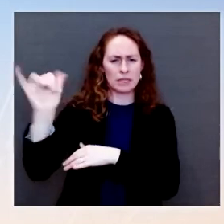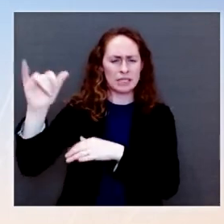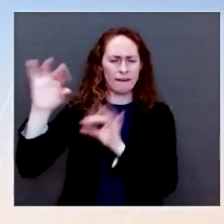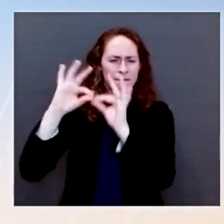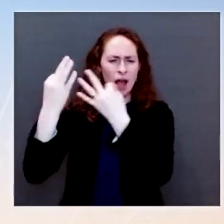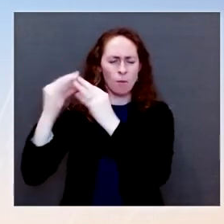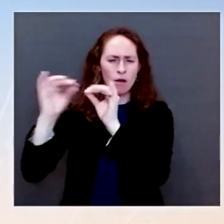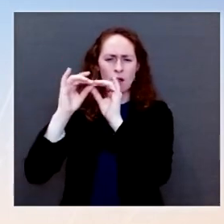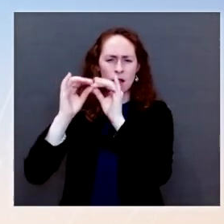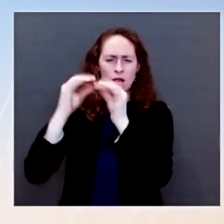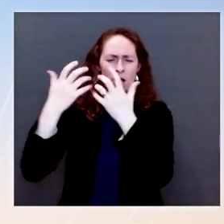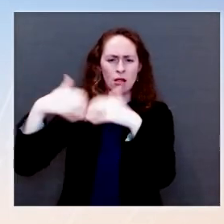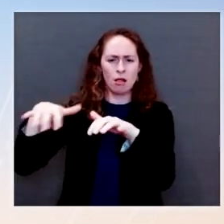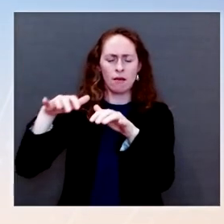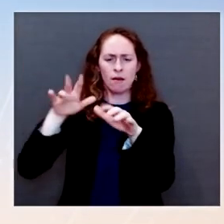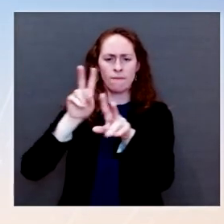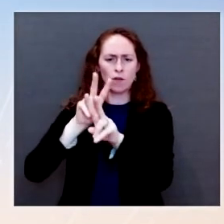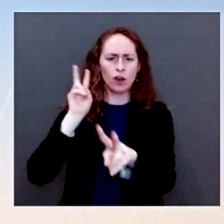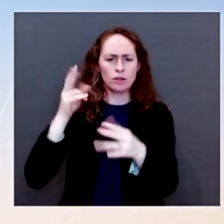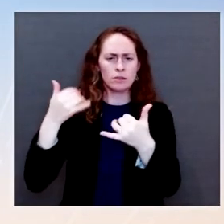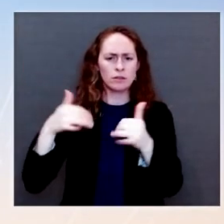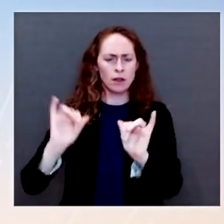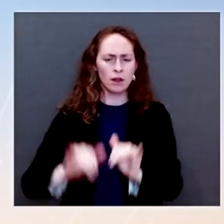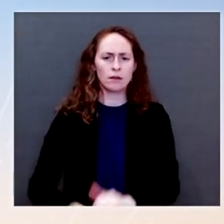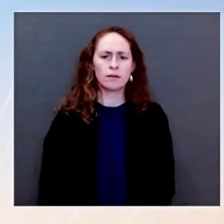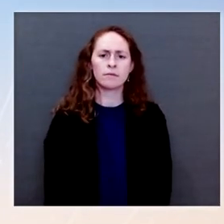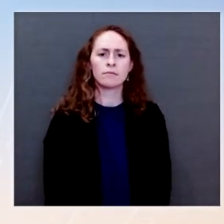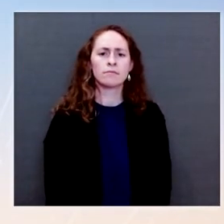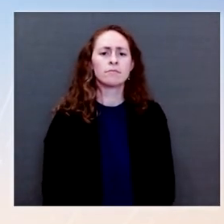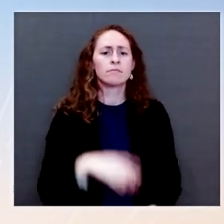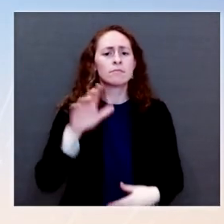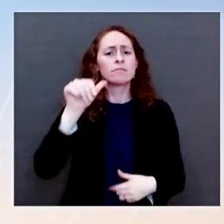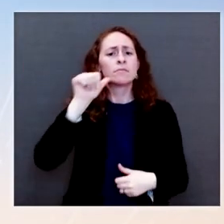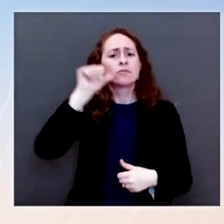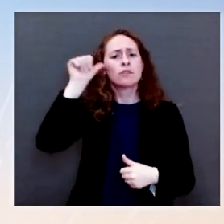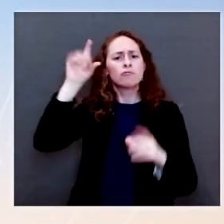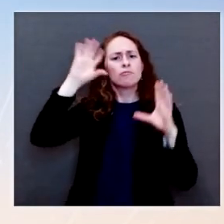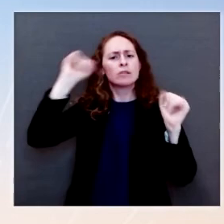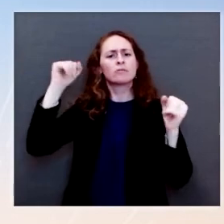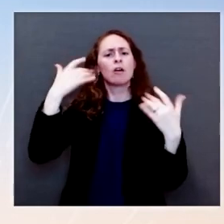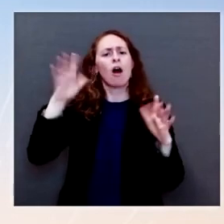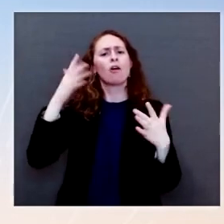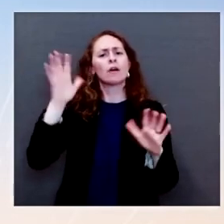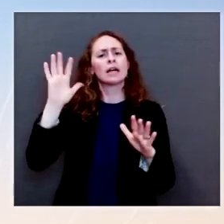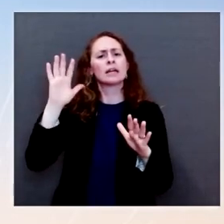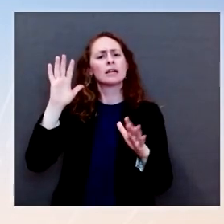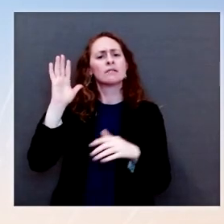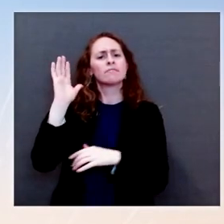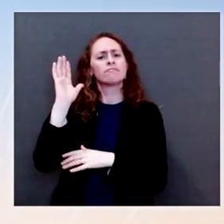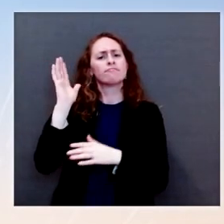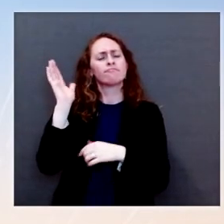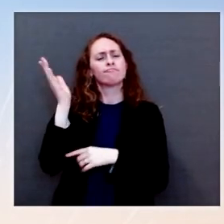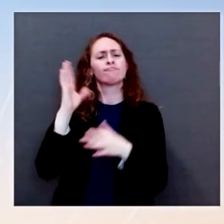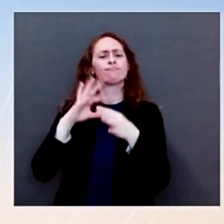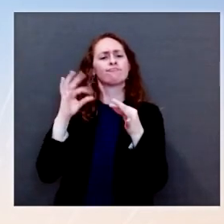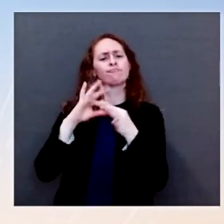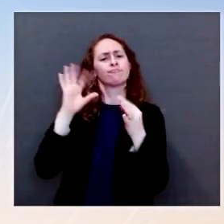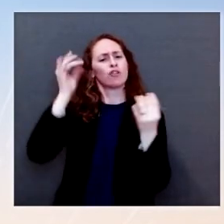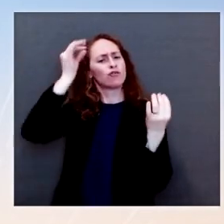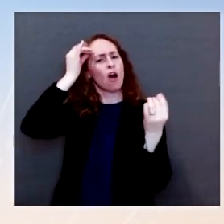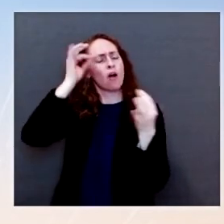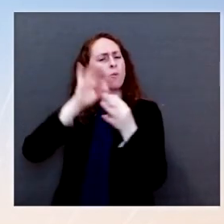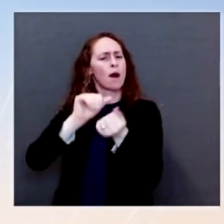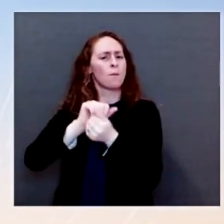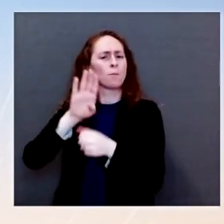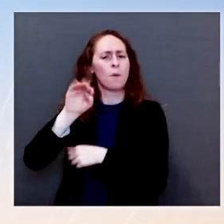in his time in public office. And on Russia, one quick point. Yeah. The Russians are urging people to not have high expectations going into this call Yeah. tomorrow between the